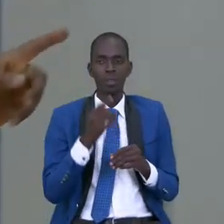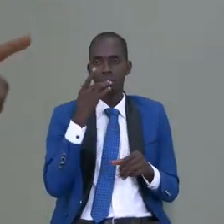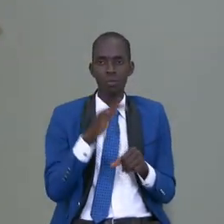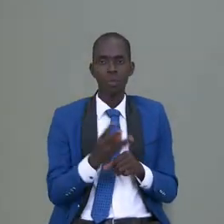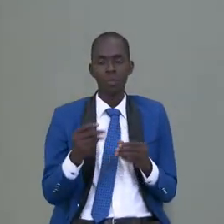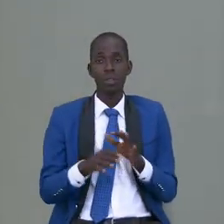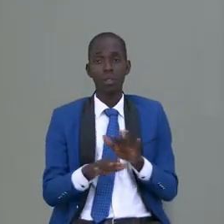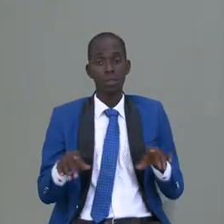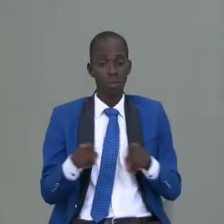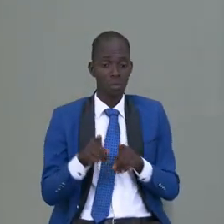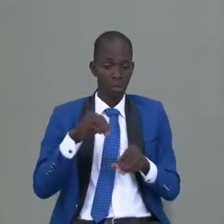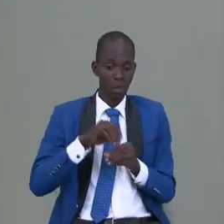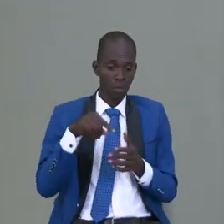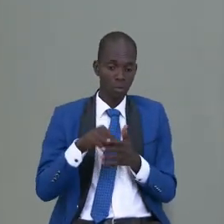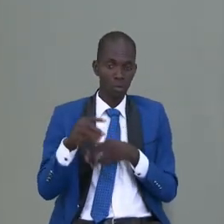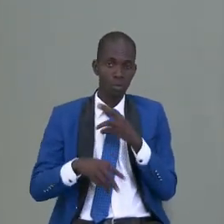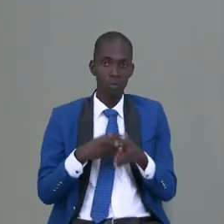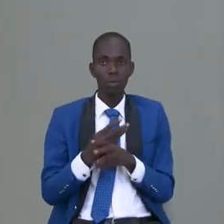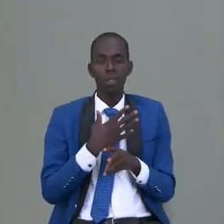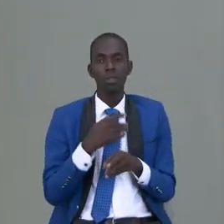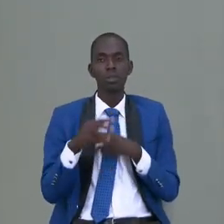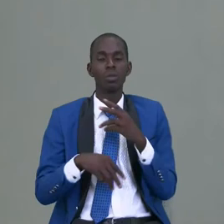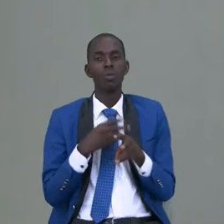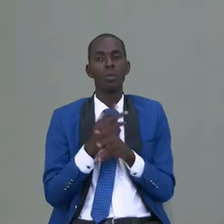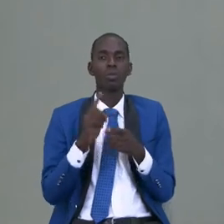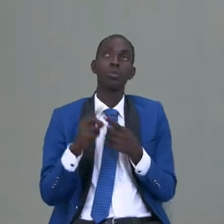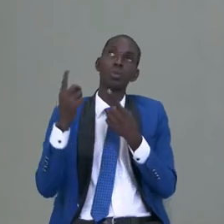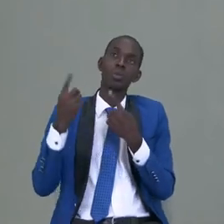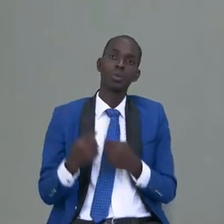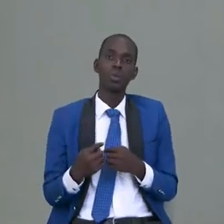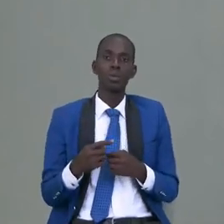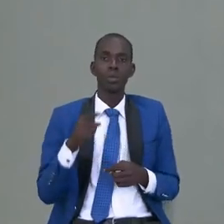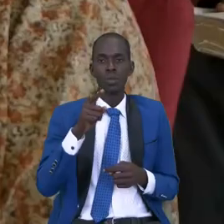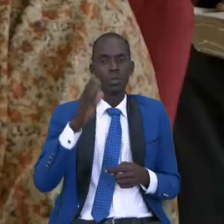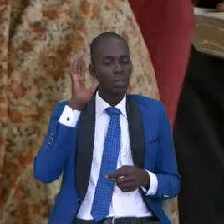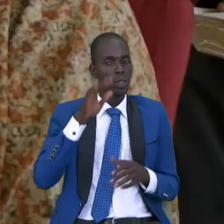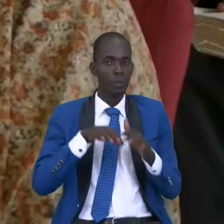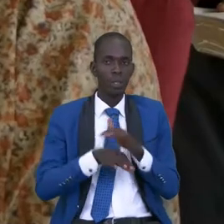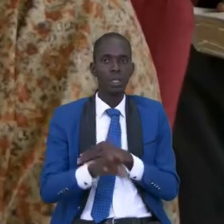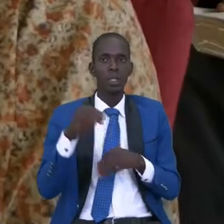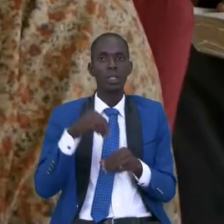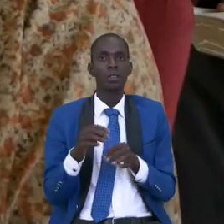this world, and then in the world to come, you will enter in.